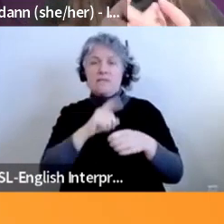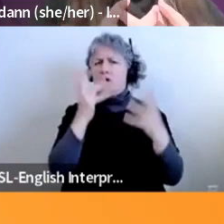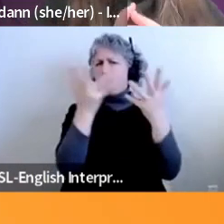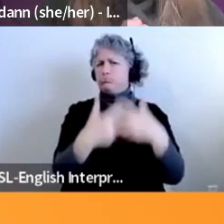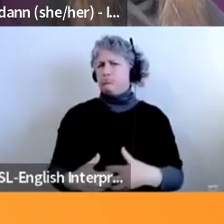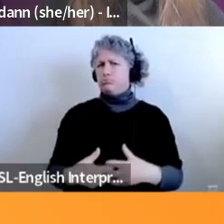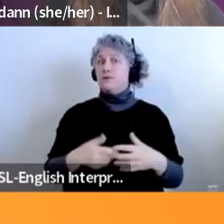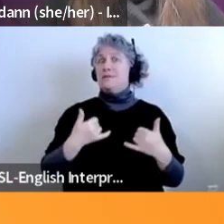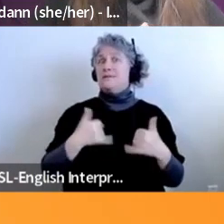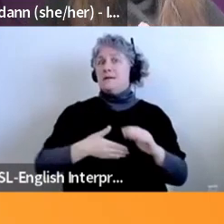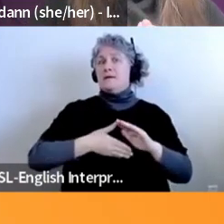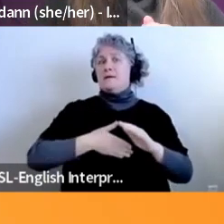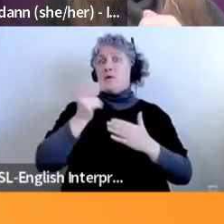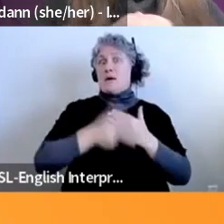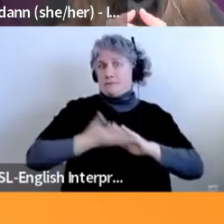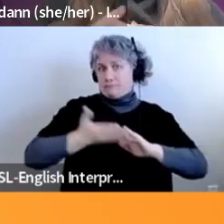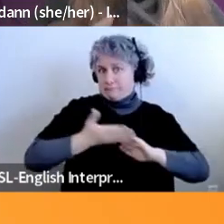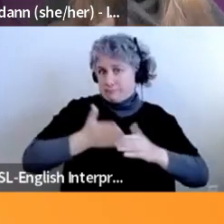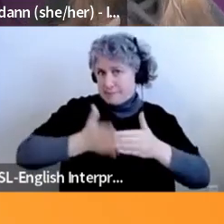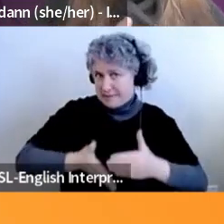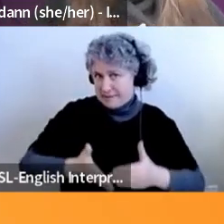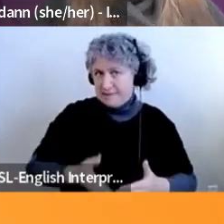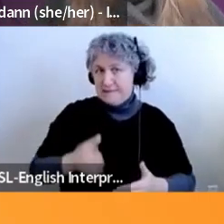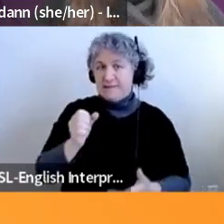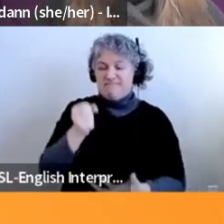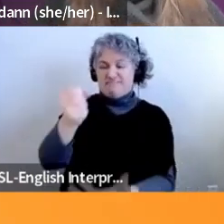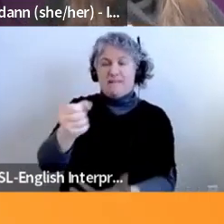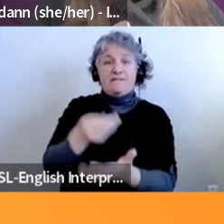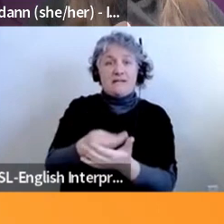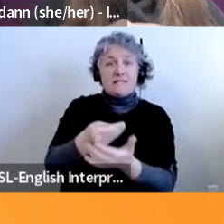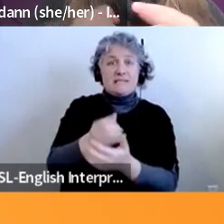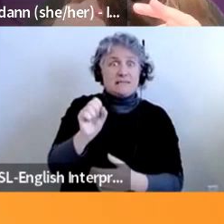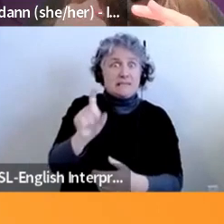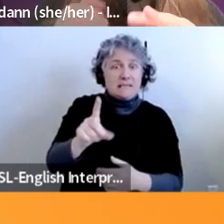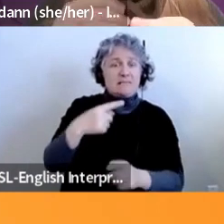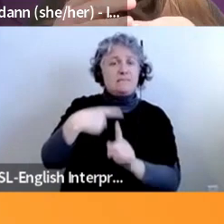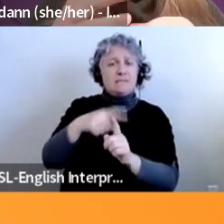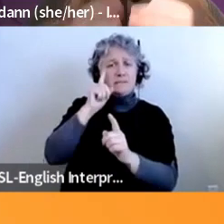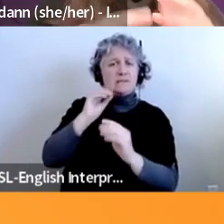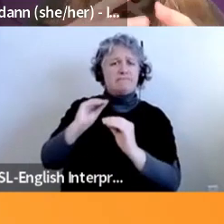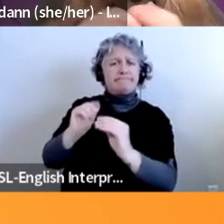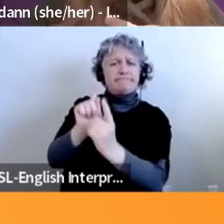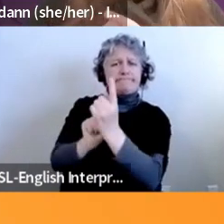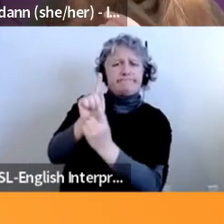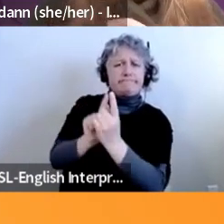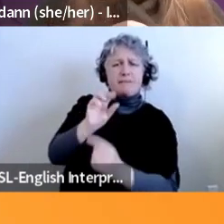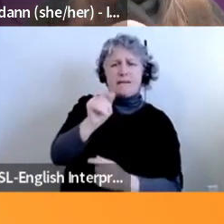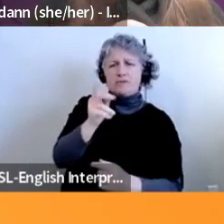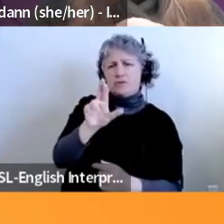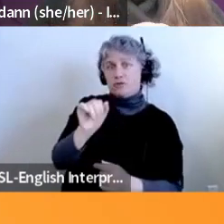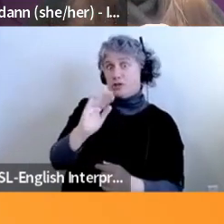you to complete the program requirements. It is a seed funding plus mentorship program. So there's just to